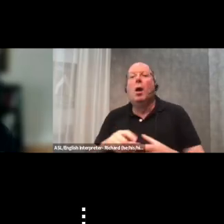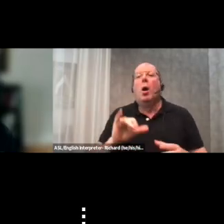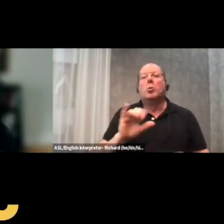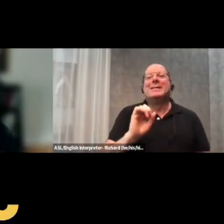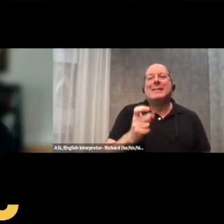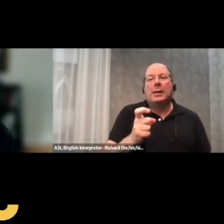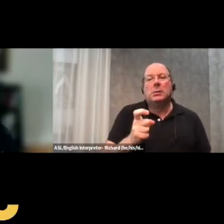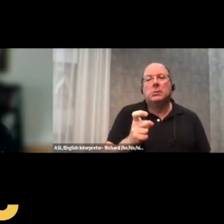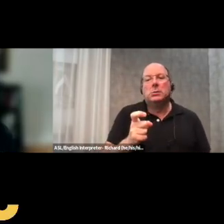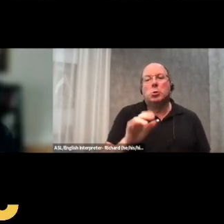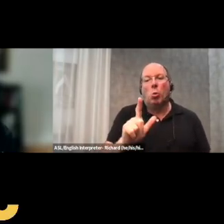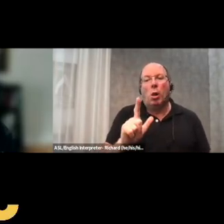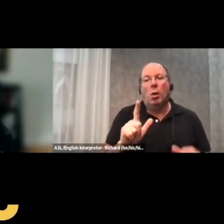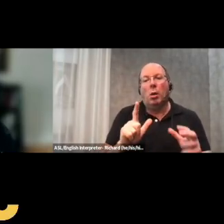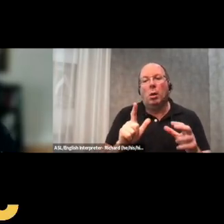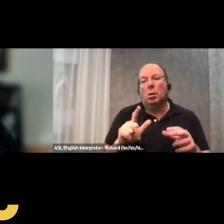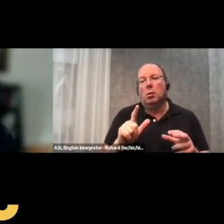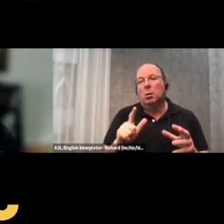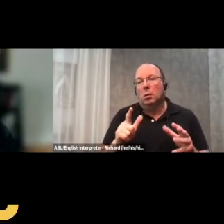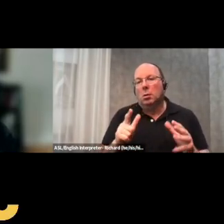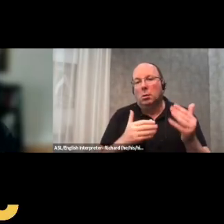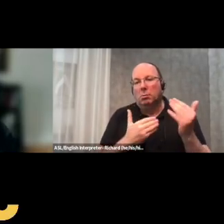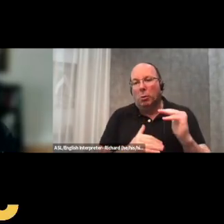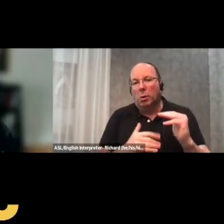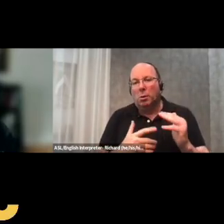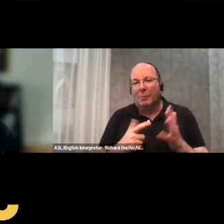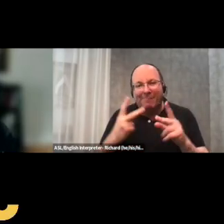out what those are, because it can be a process to figure that out.